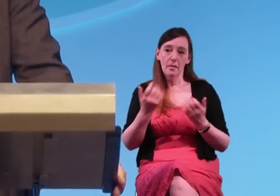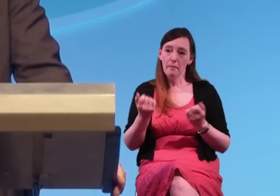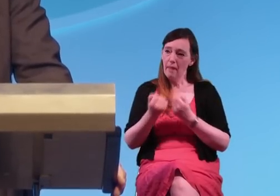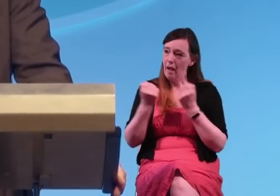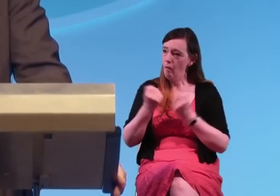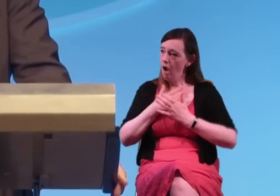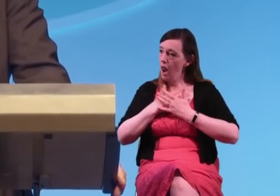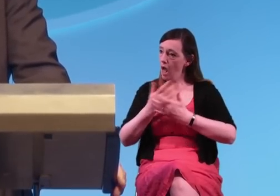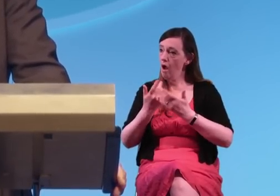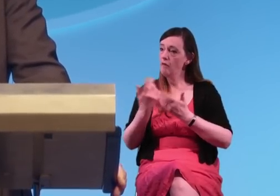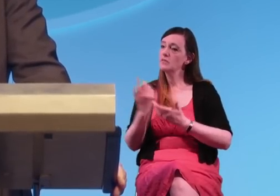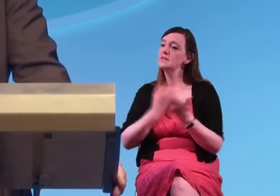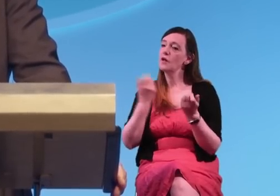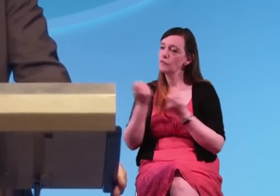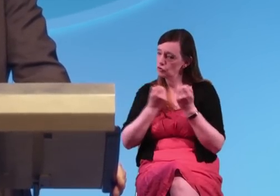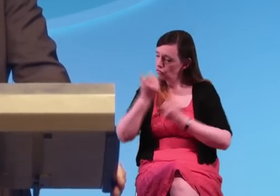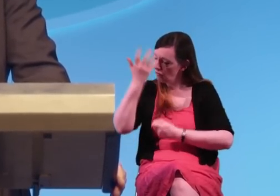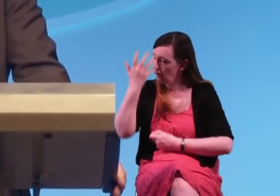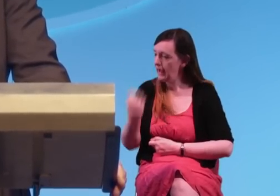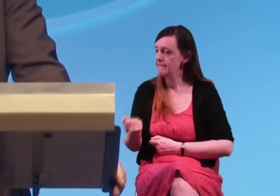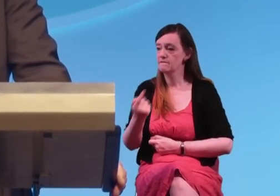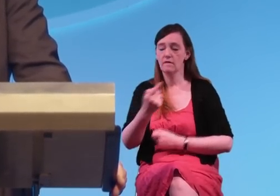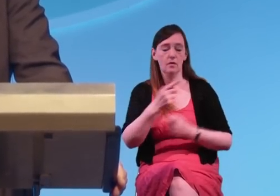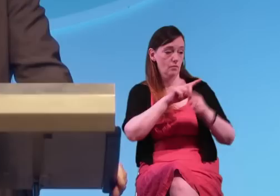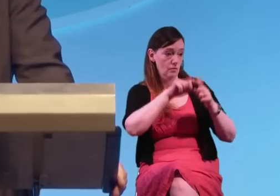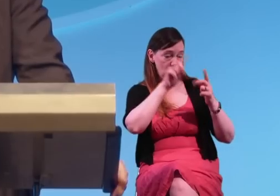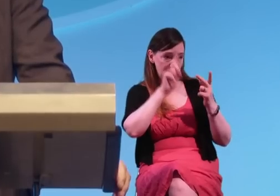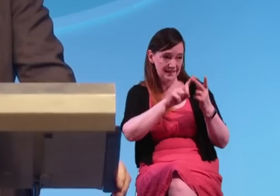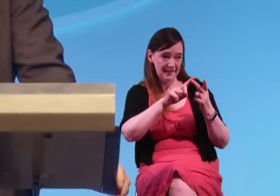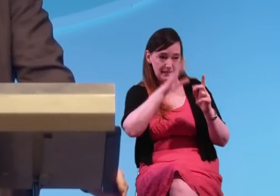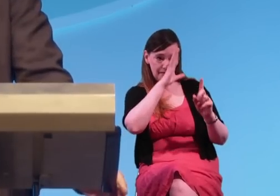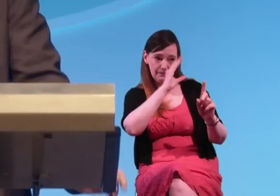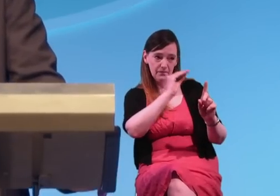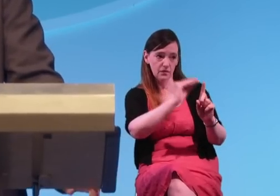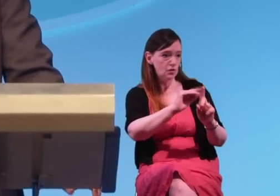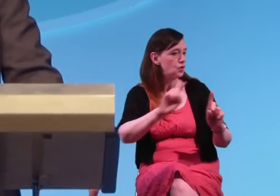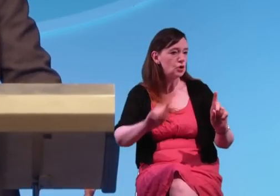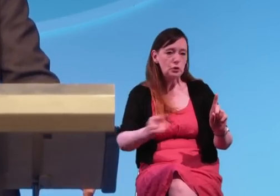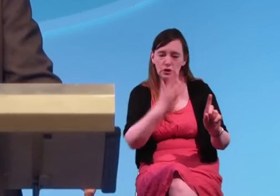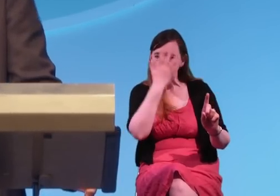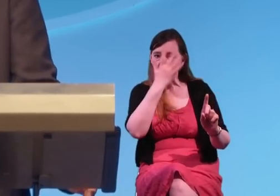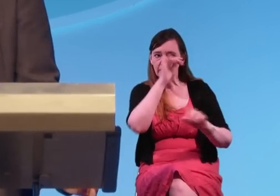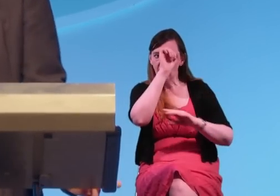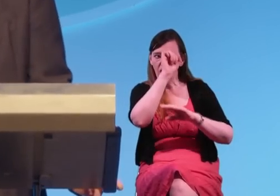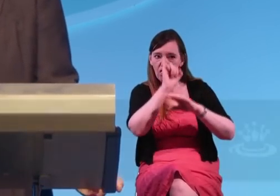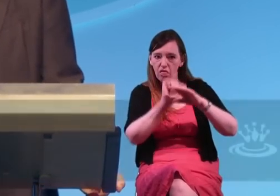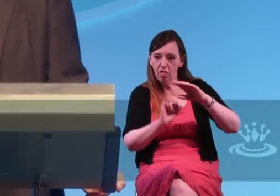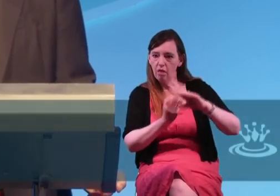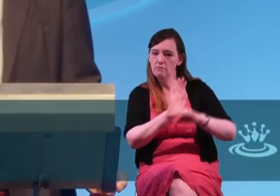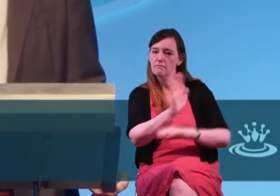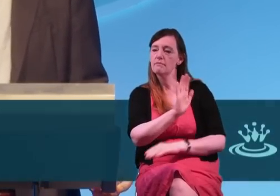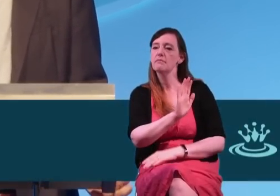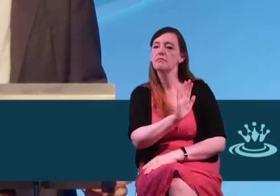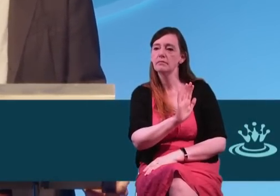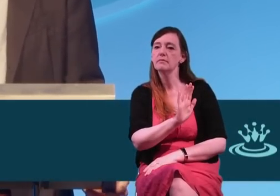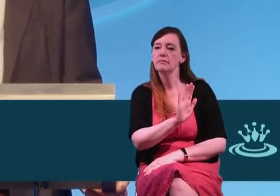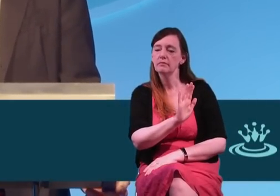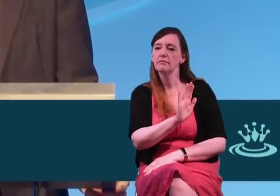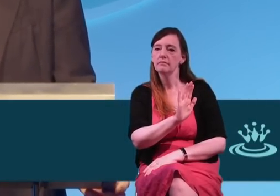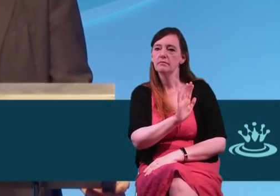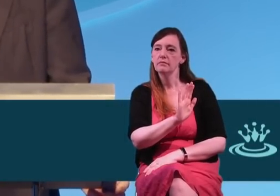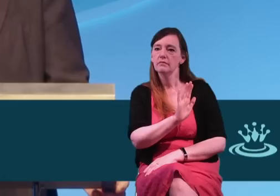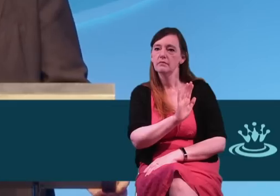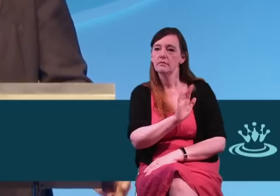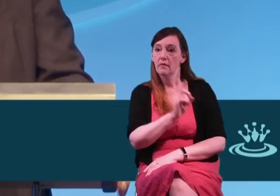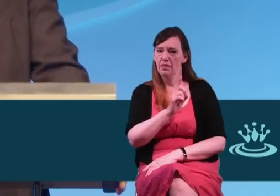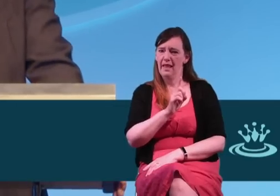And therefore, he says, let me say a second thing to you. Do not be ashamed. Do not be ashamed. That in itself, I